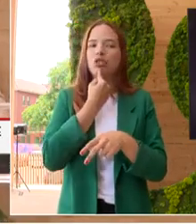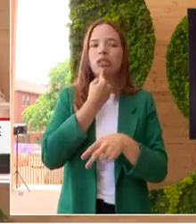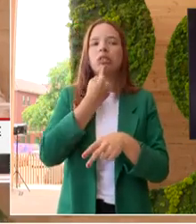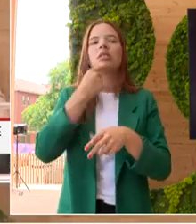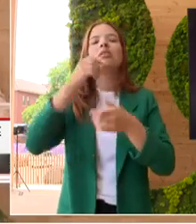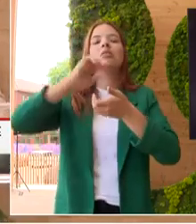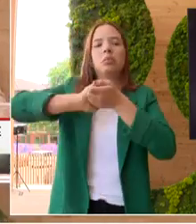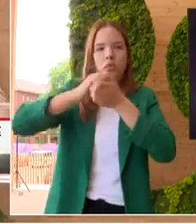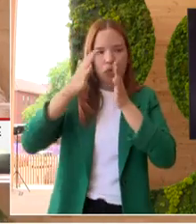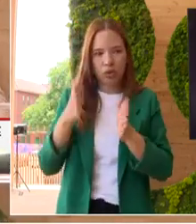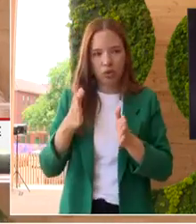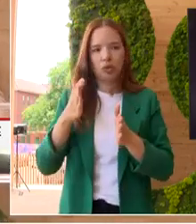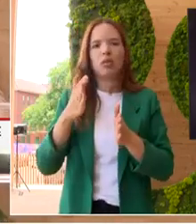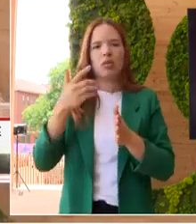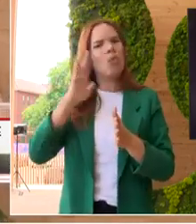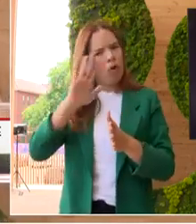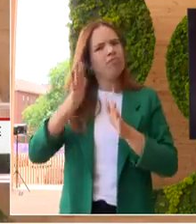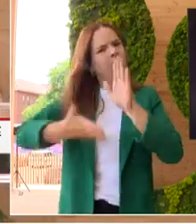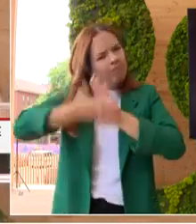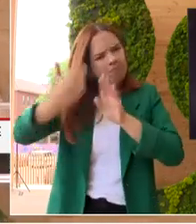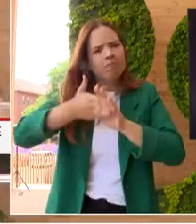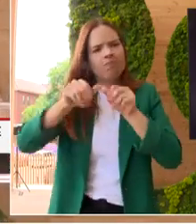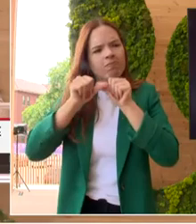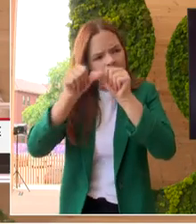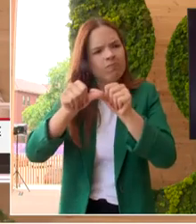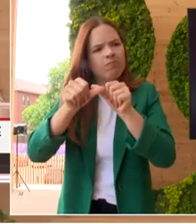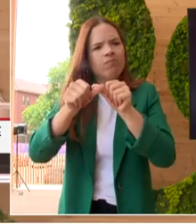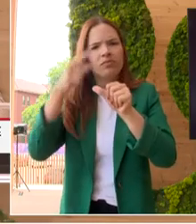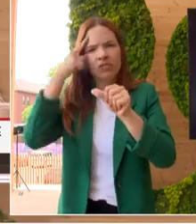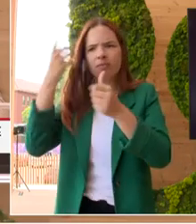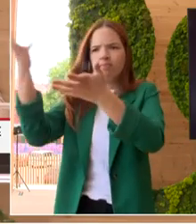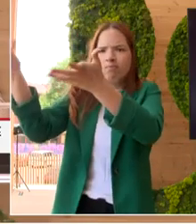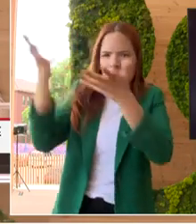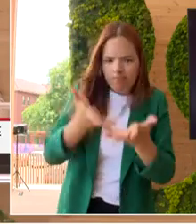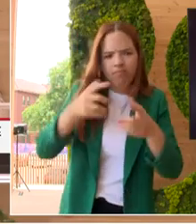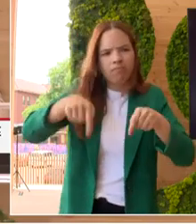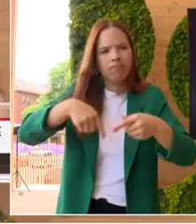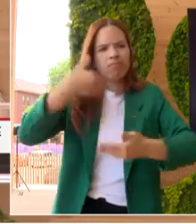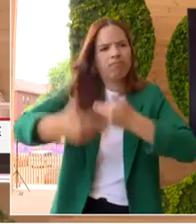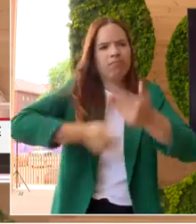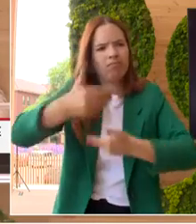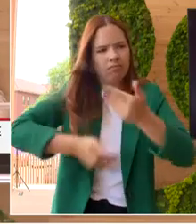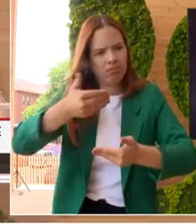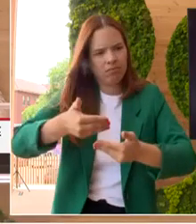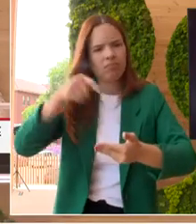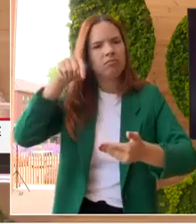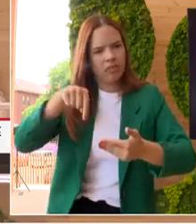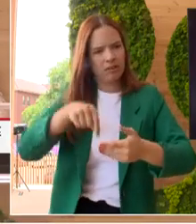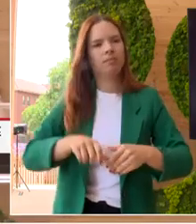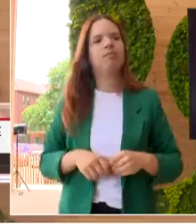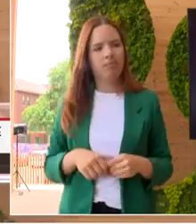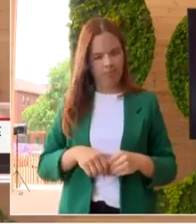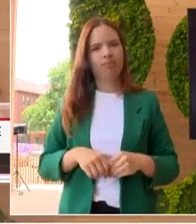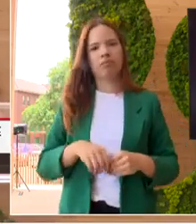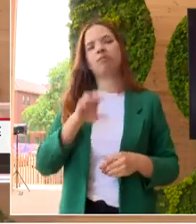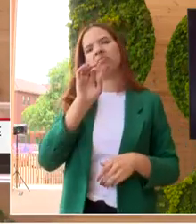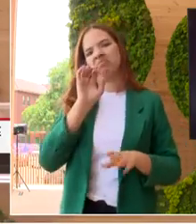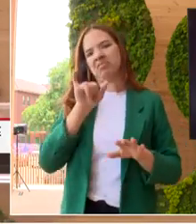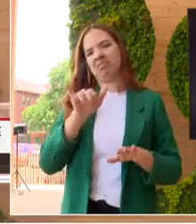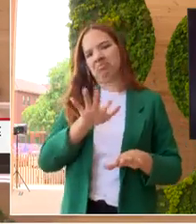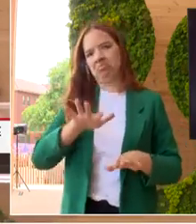help us continue to deliver on the vision for St. Elizabeth's East. I'll put more information